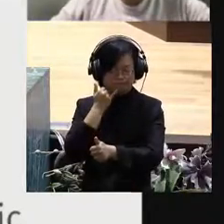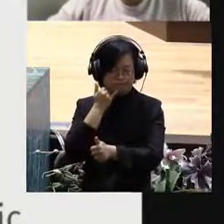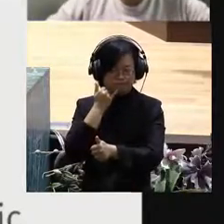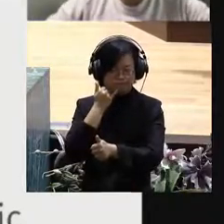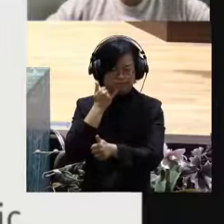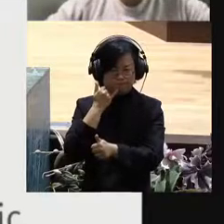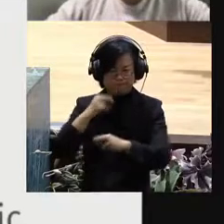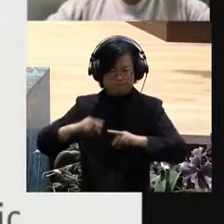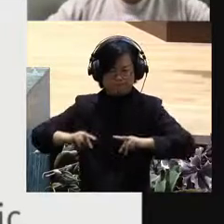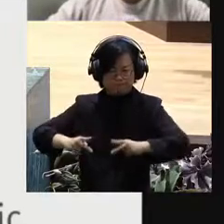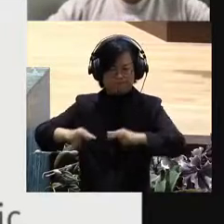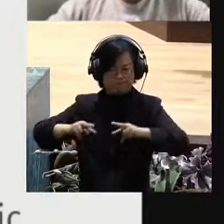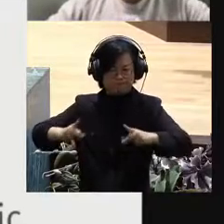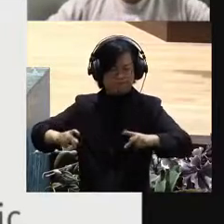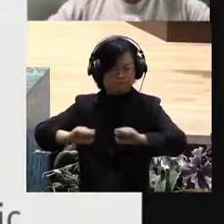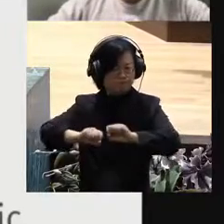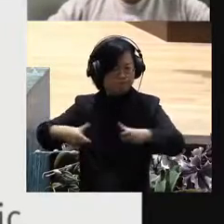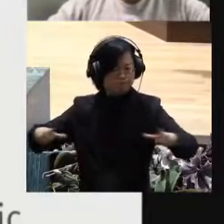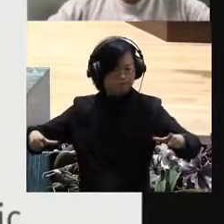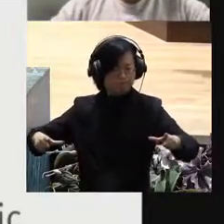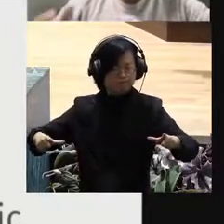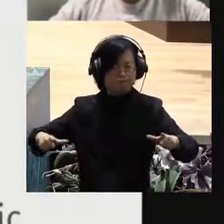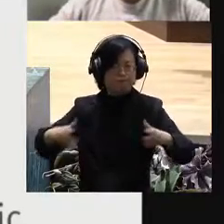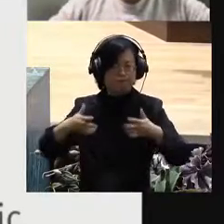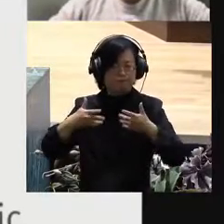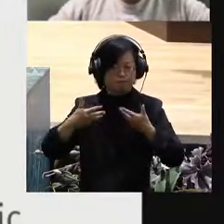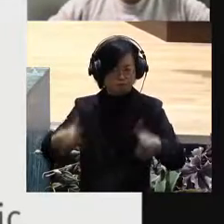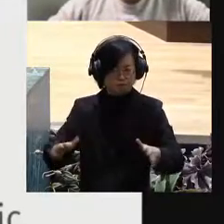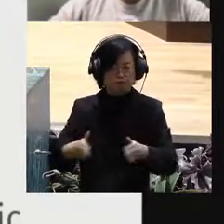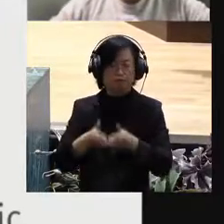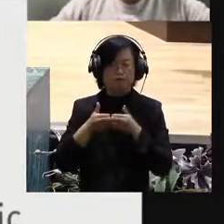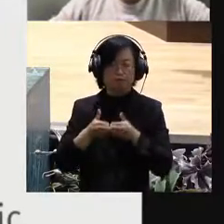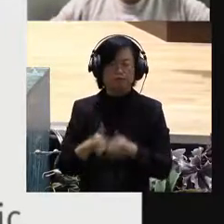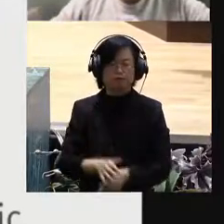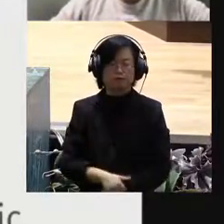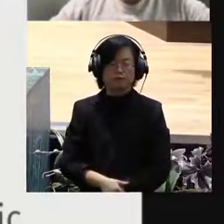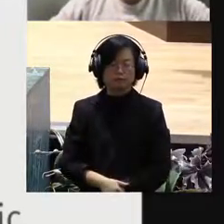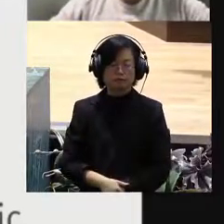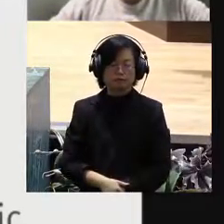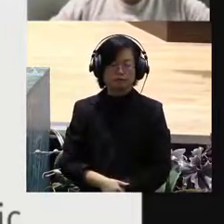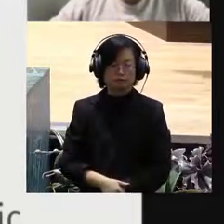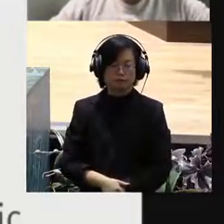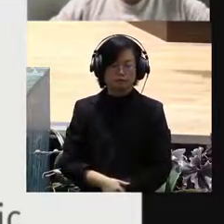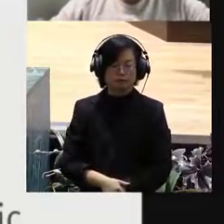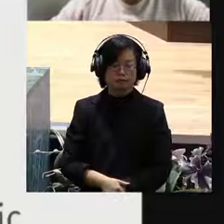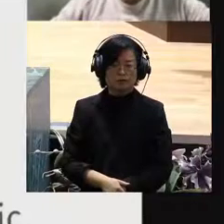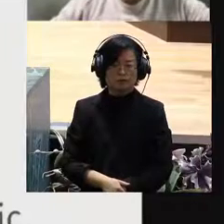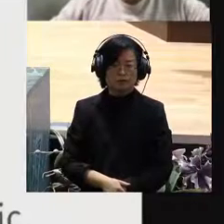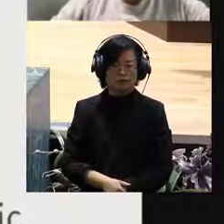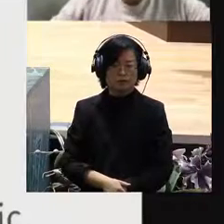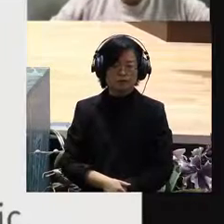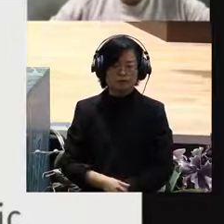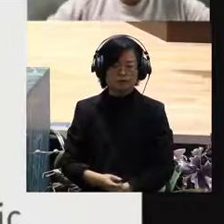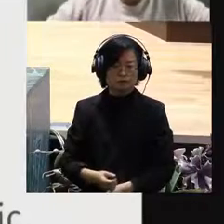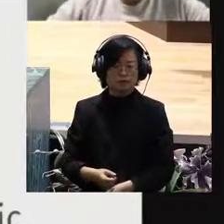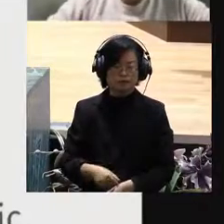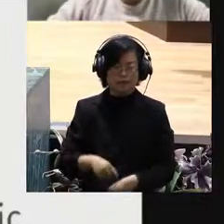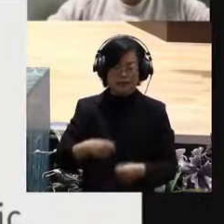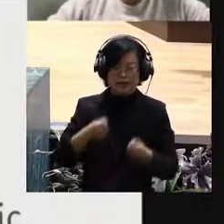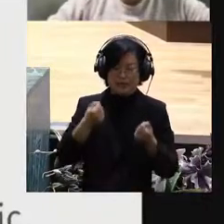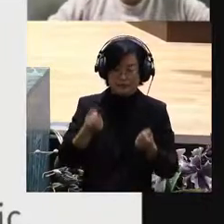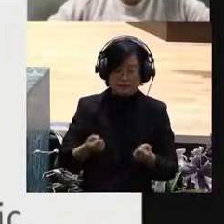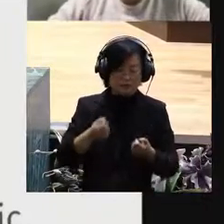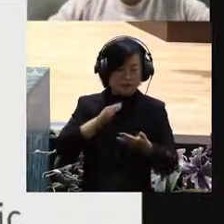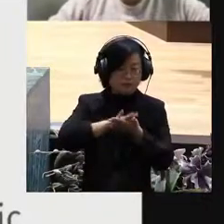citizens, individuals who can utilize this data, convert it into information, and develop applications, services that can be